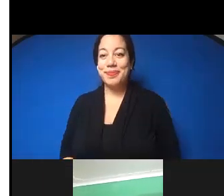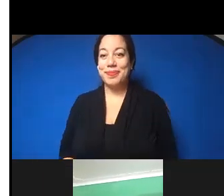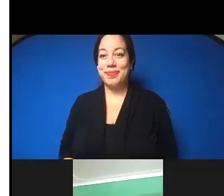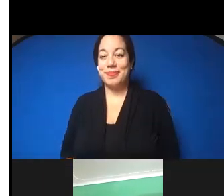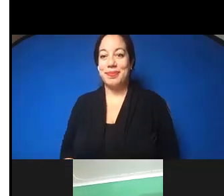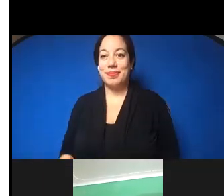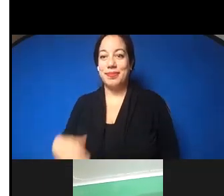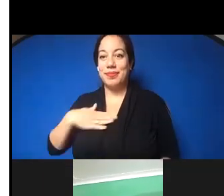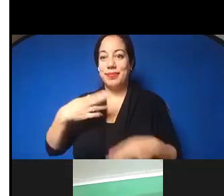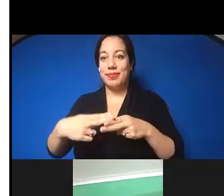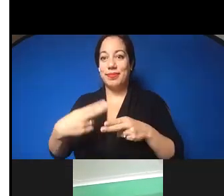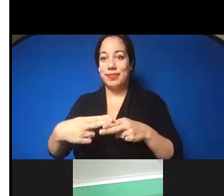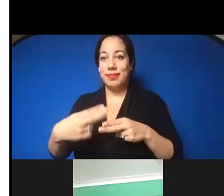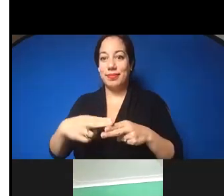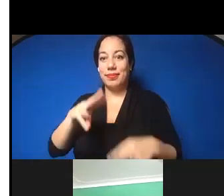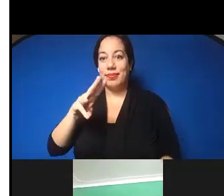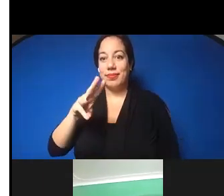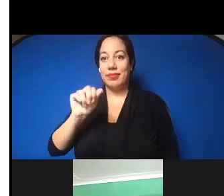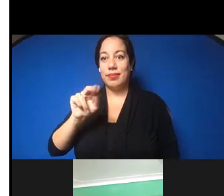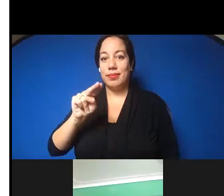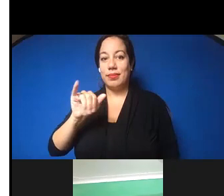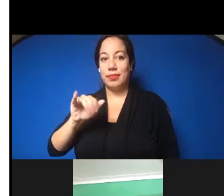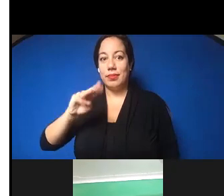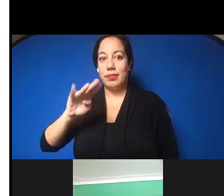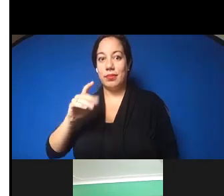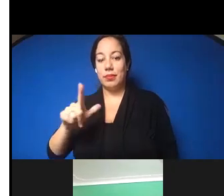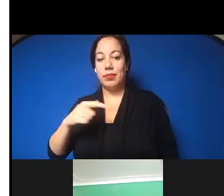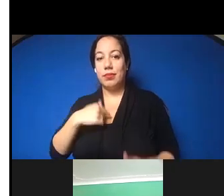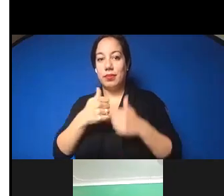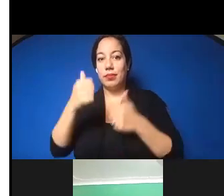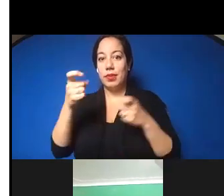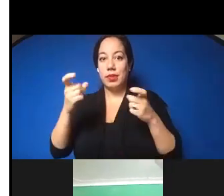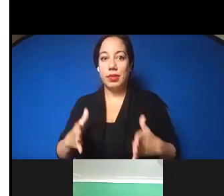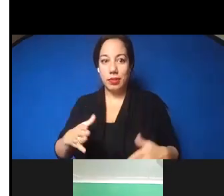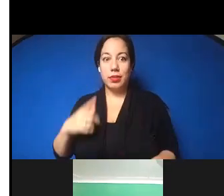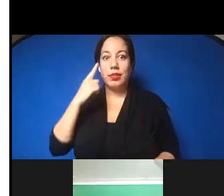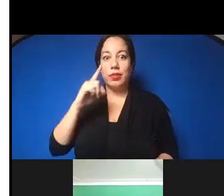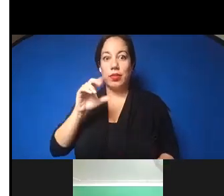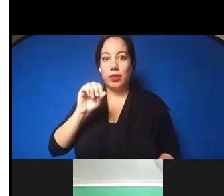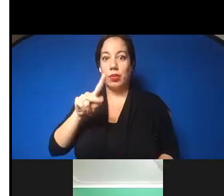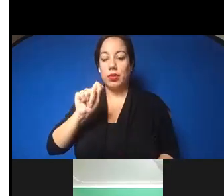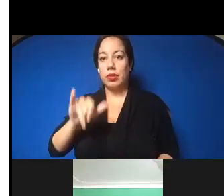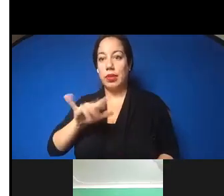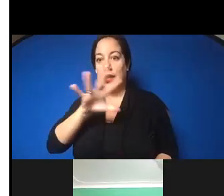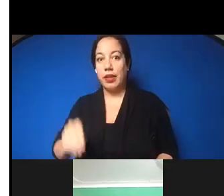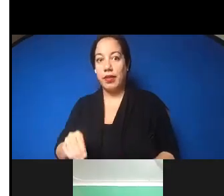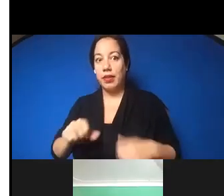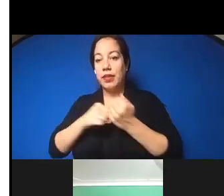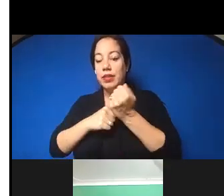My name is Wani Michael. I'm the Executive Director of OK Africa Foundation. It's a youth-led organization in South